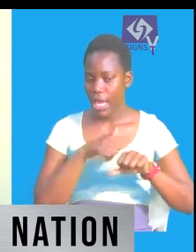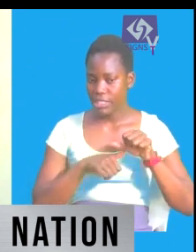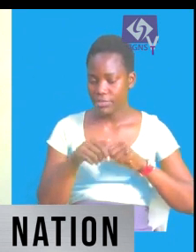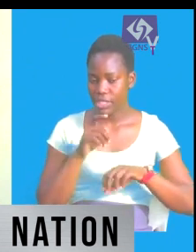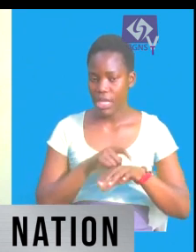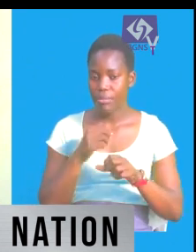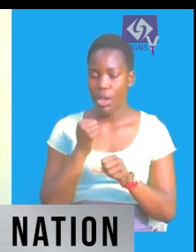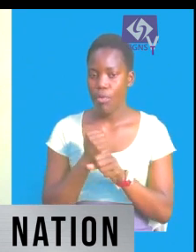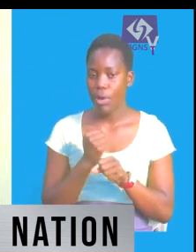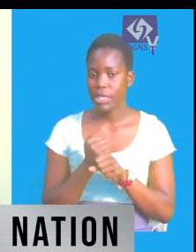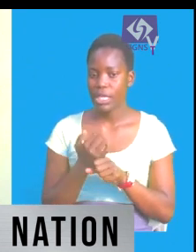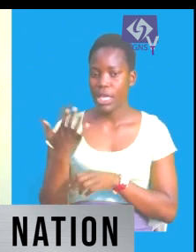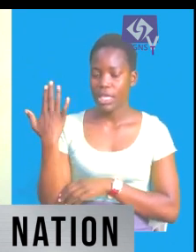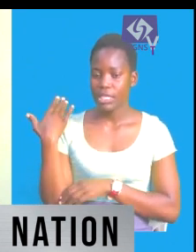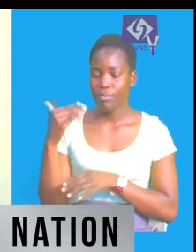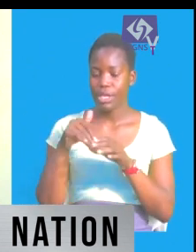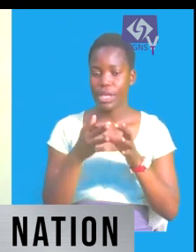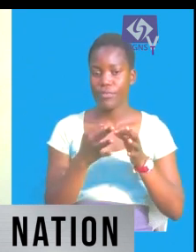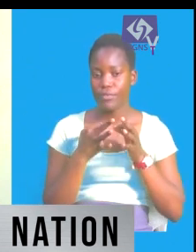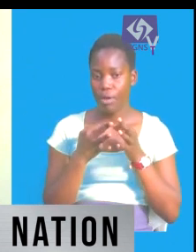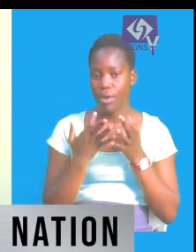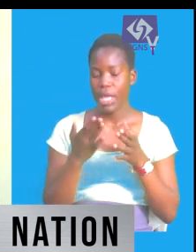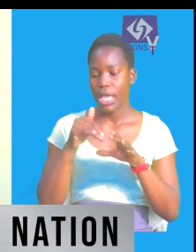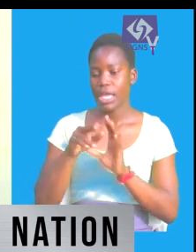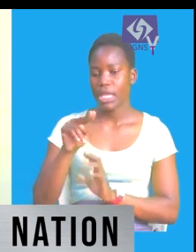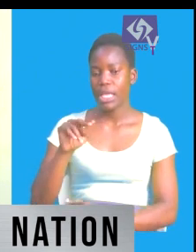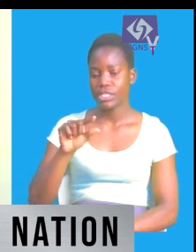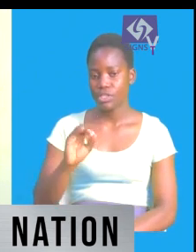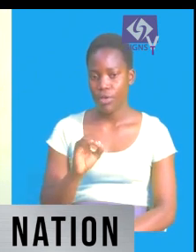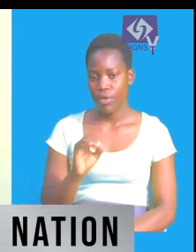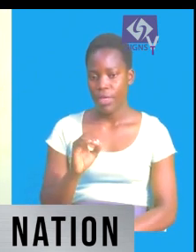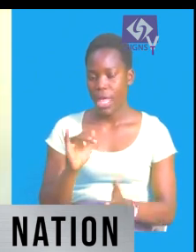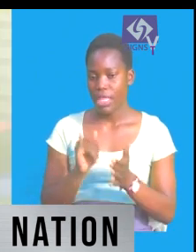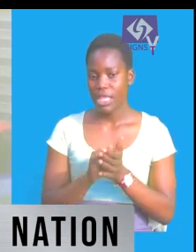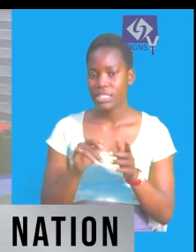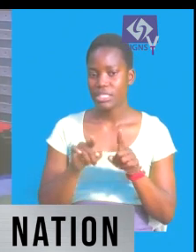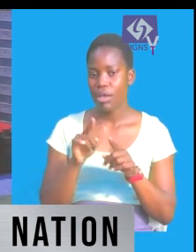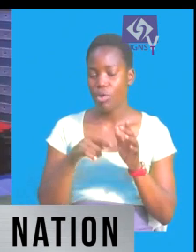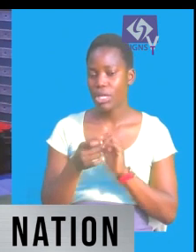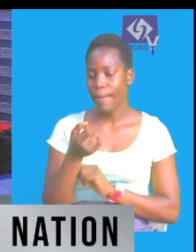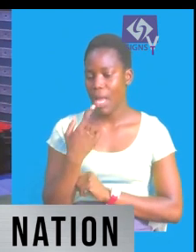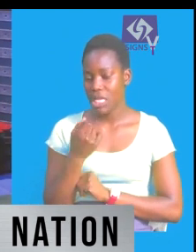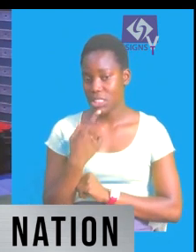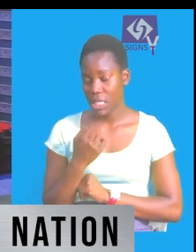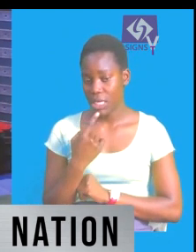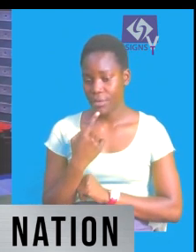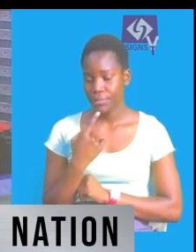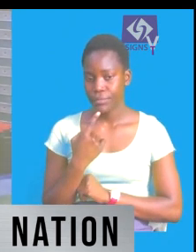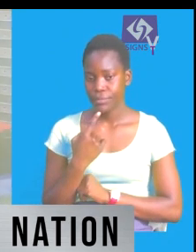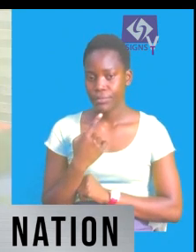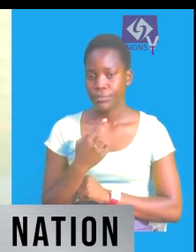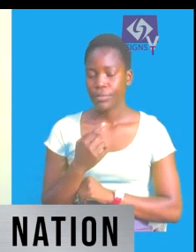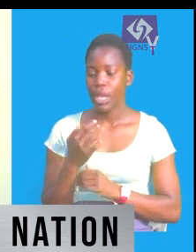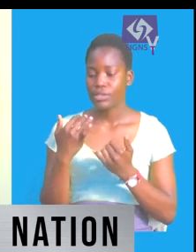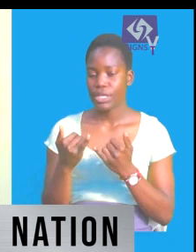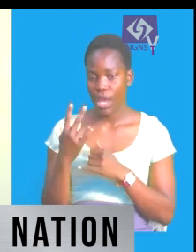used to work back then in the informal settlement in an NGO. Yes, and that is like medical angle. Yeah. Yeah. So you